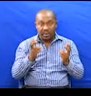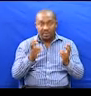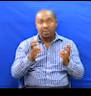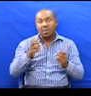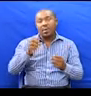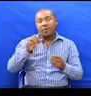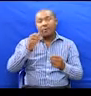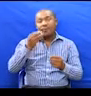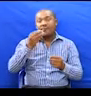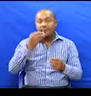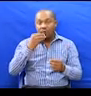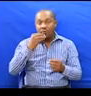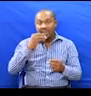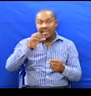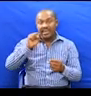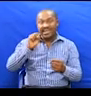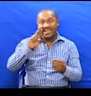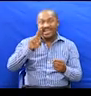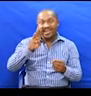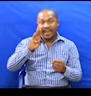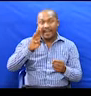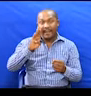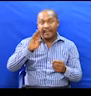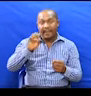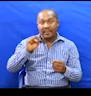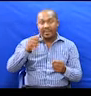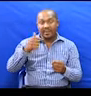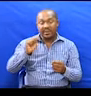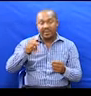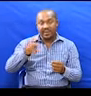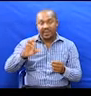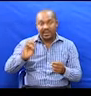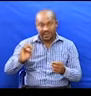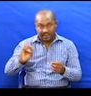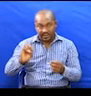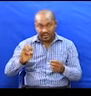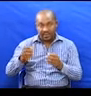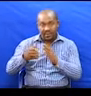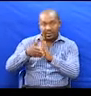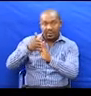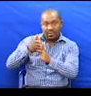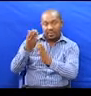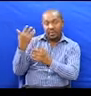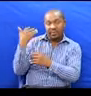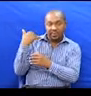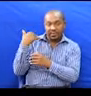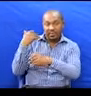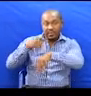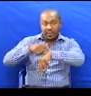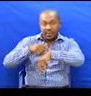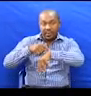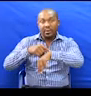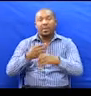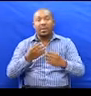session. Now today we are going to discuss about food substance, but in the last session we started